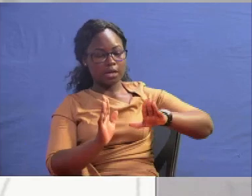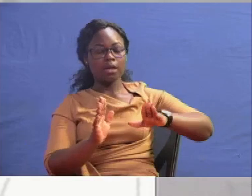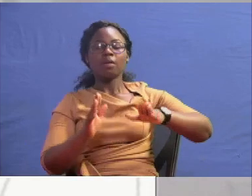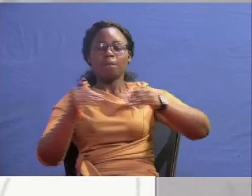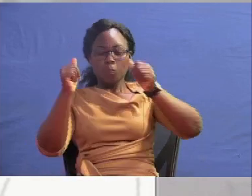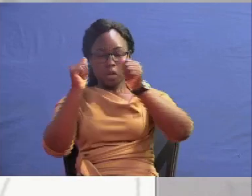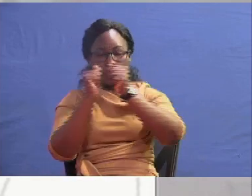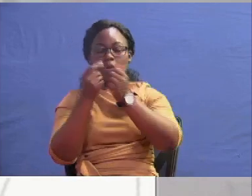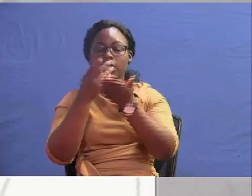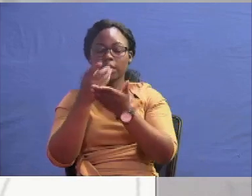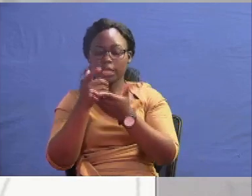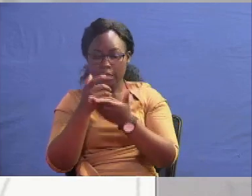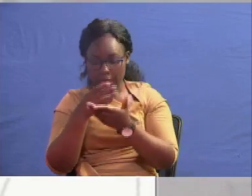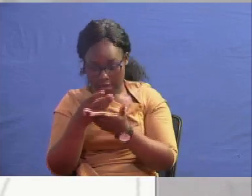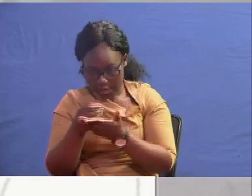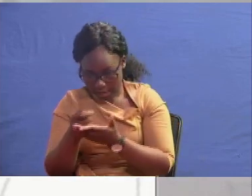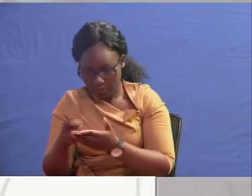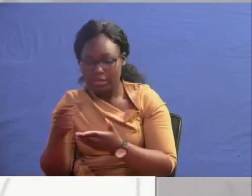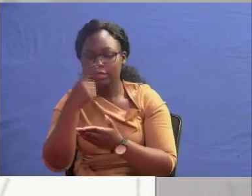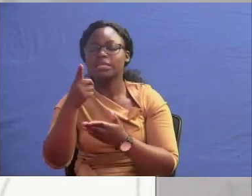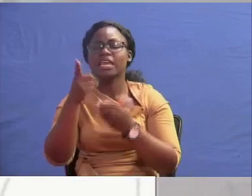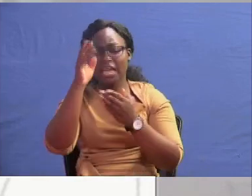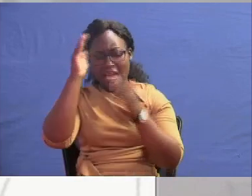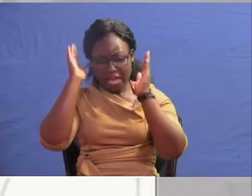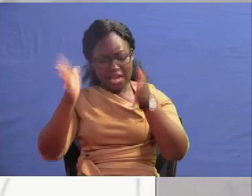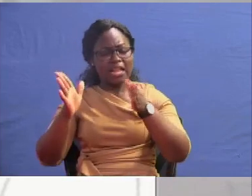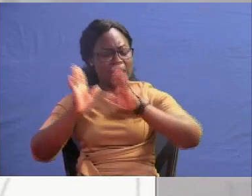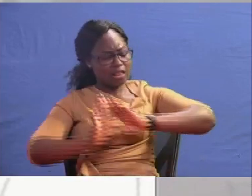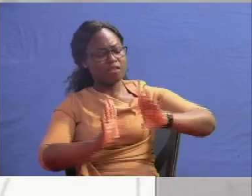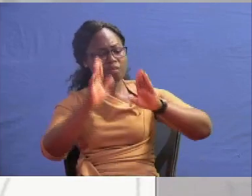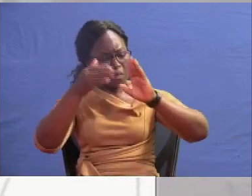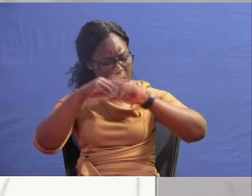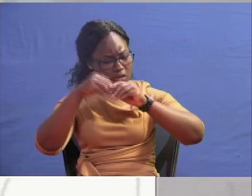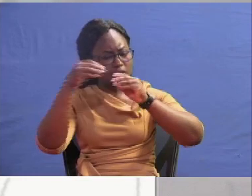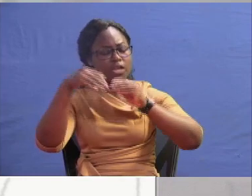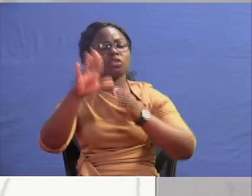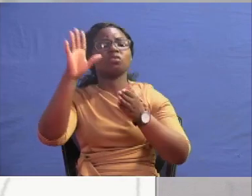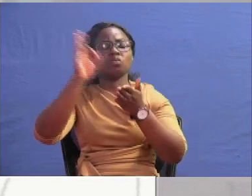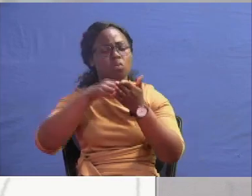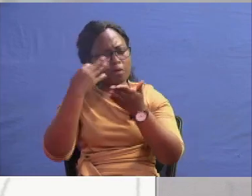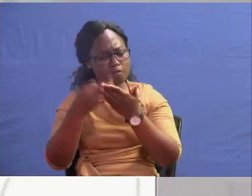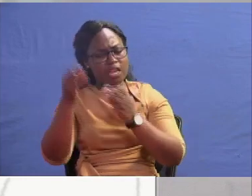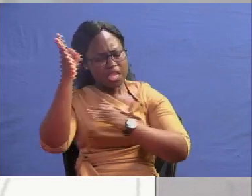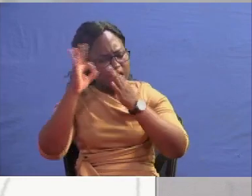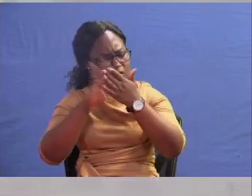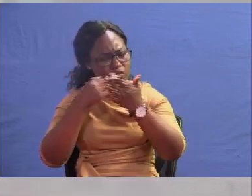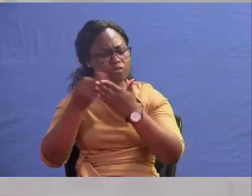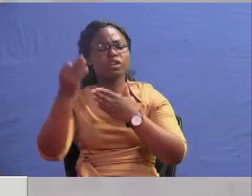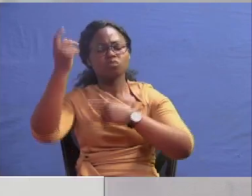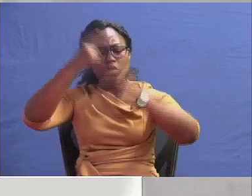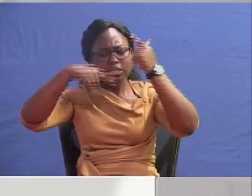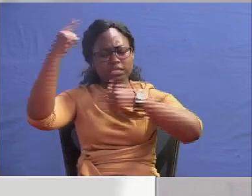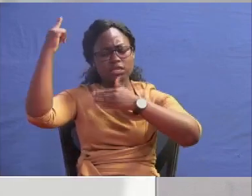message. He's saying, hey, leave me out of your mess. Mm-hmm. When you fail to succeed in what you are